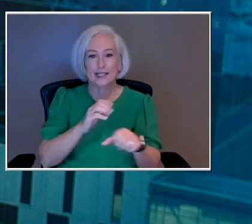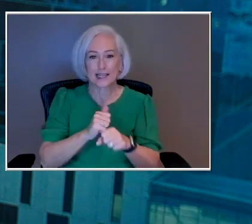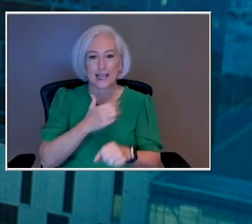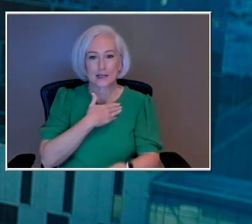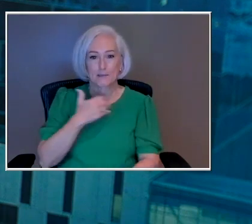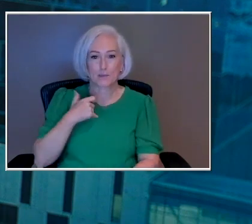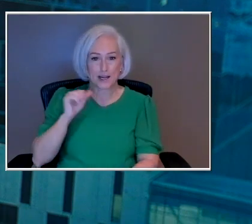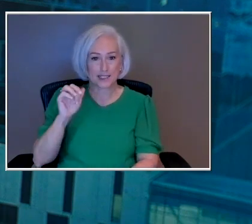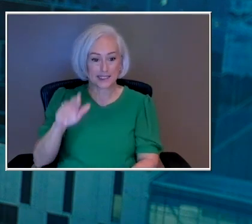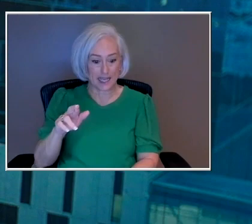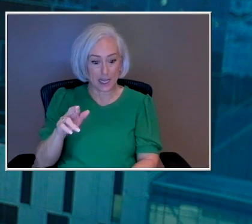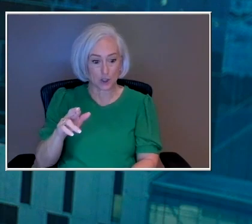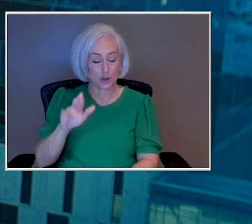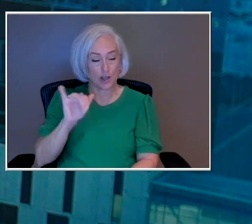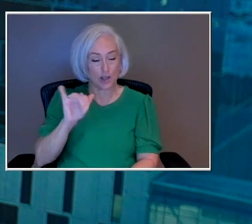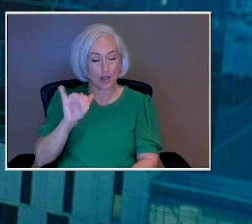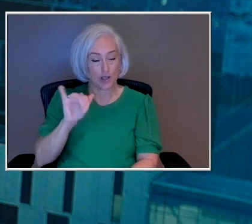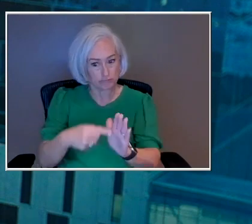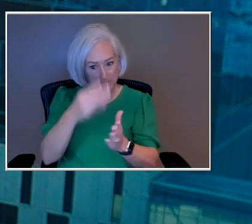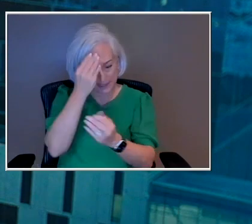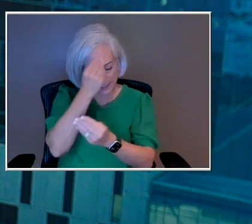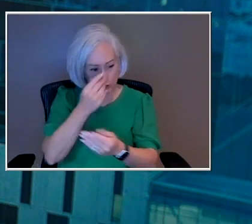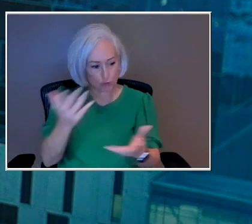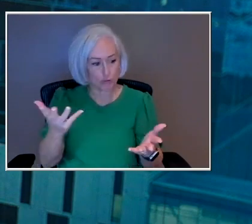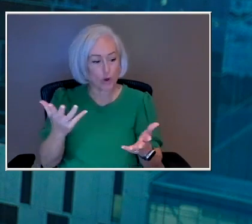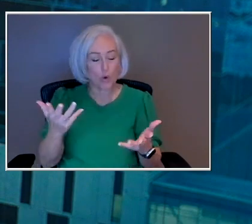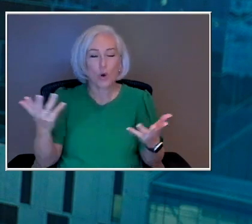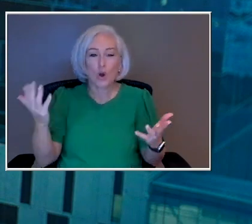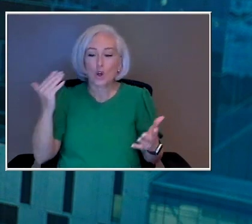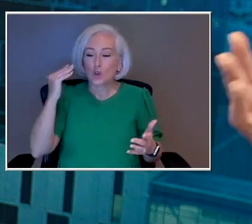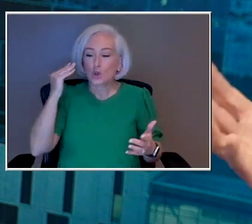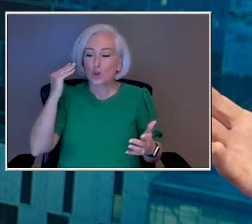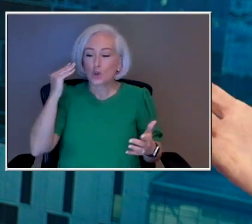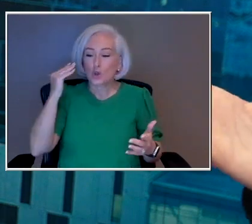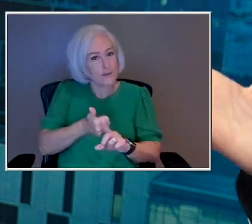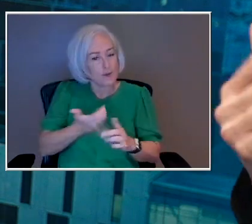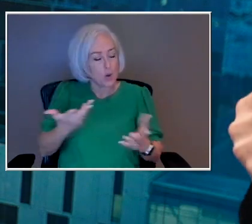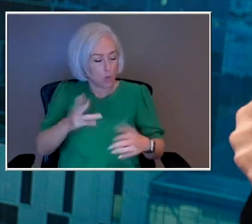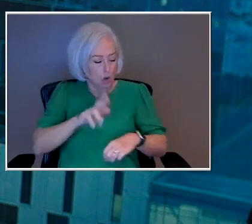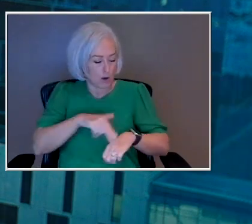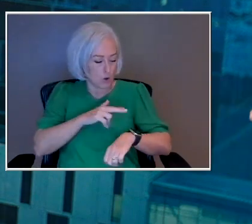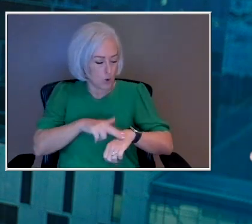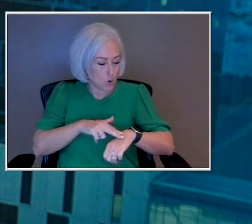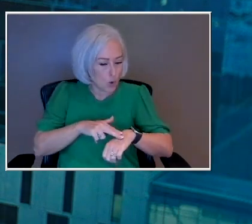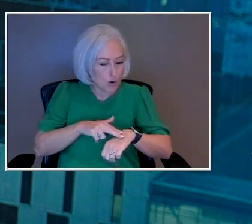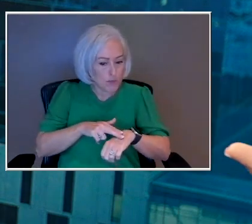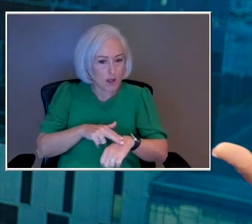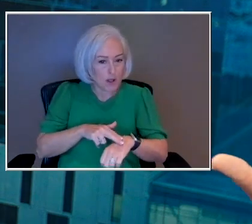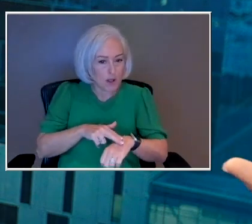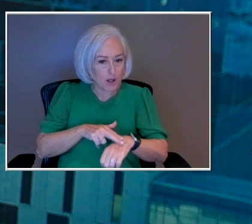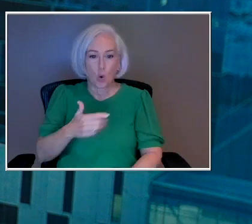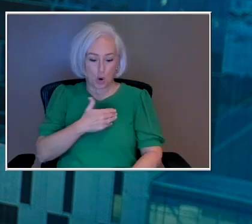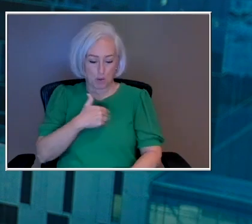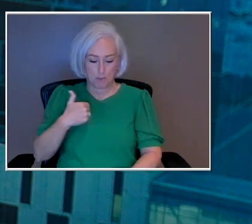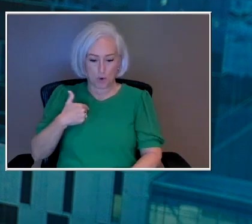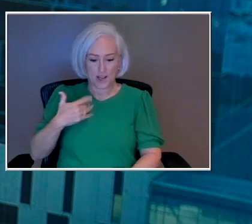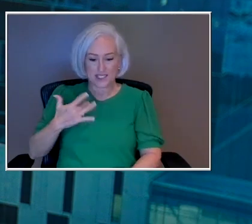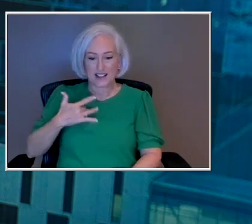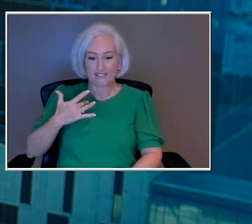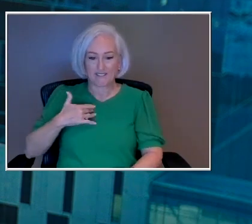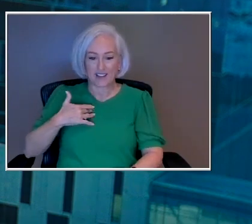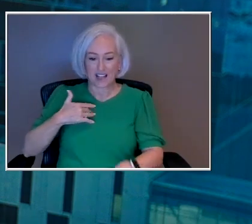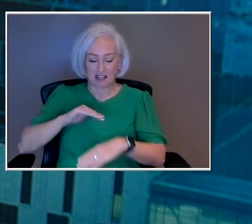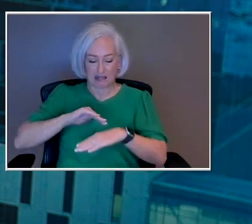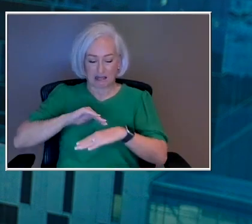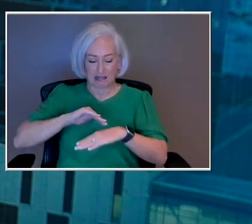that self-awareness, knowing what is normal. If somebody tells you, oh, you have lumpy, bumpy breasts, it doesn't, that's fine. They're your lumpy,